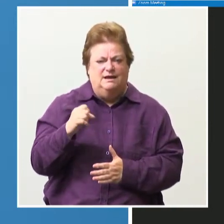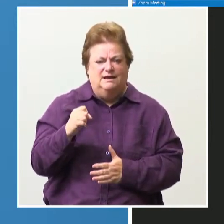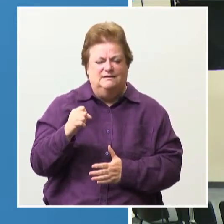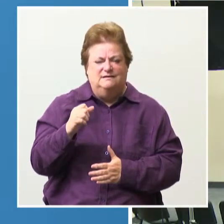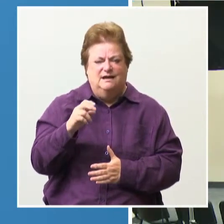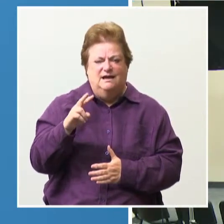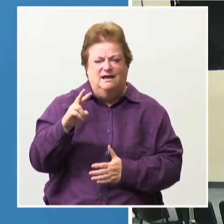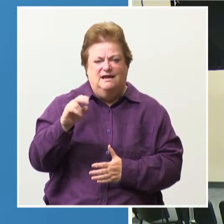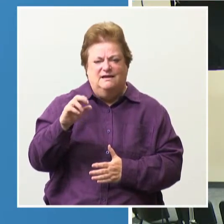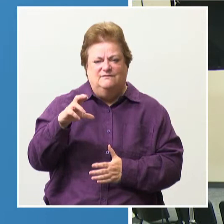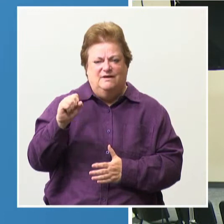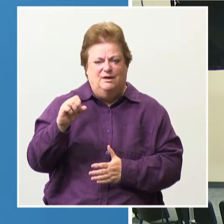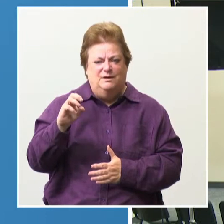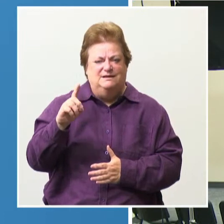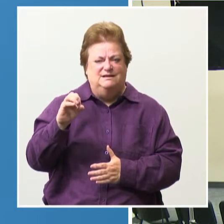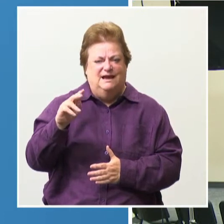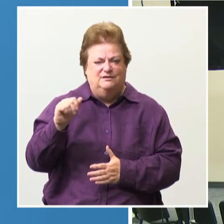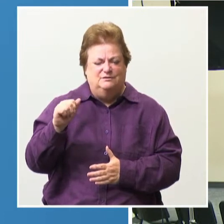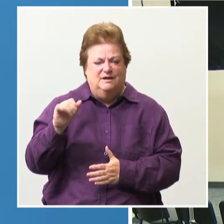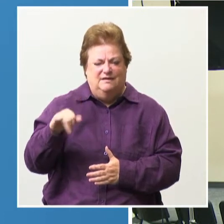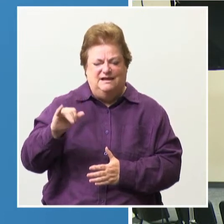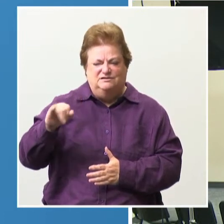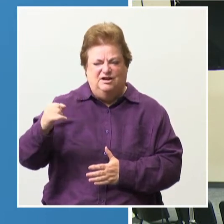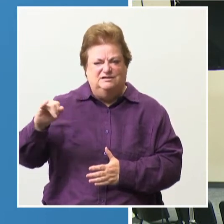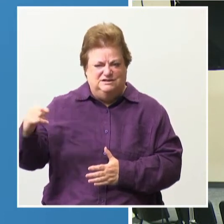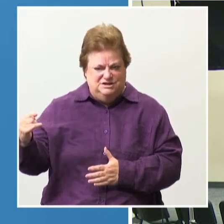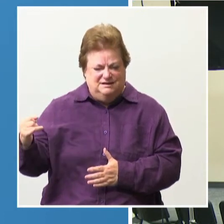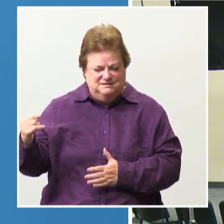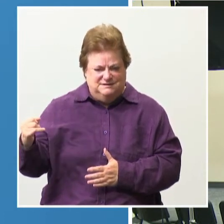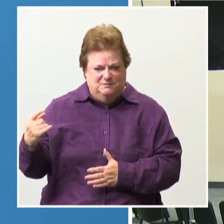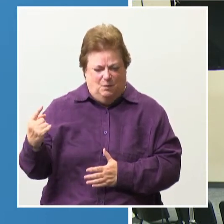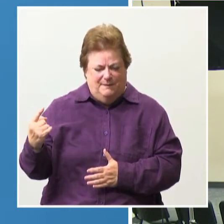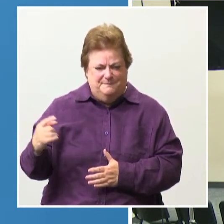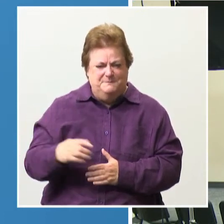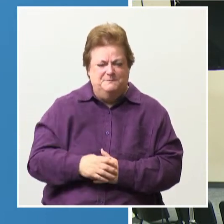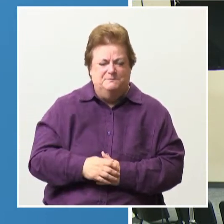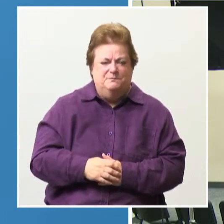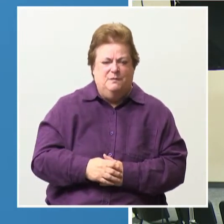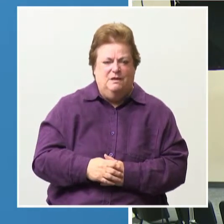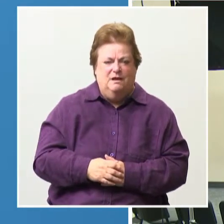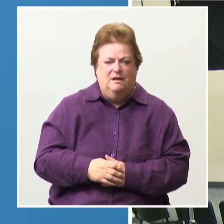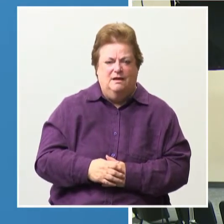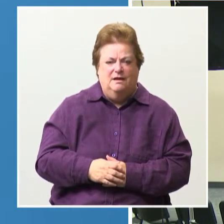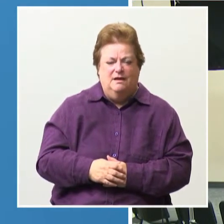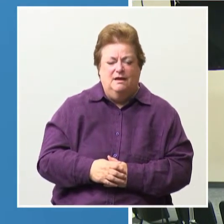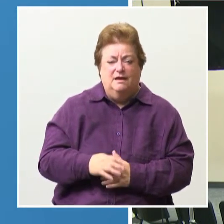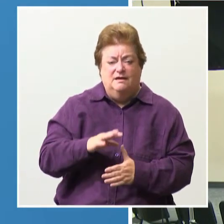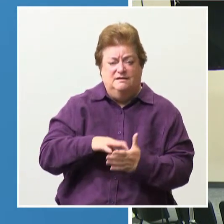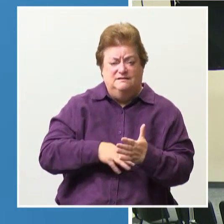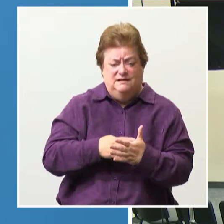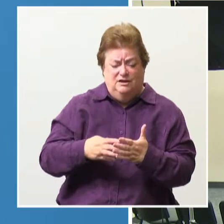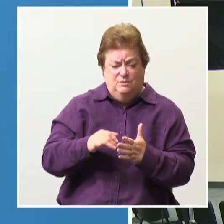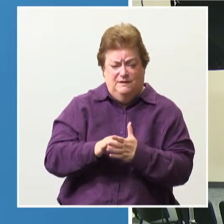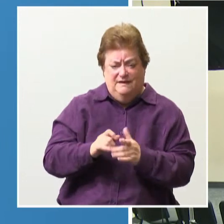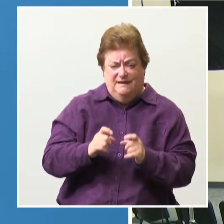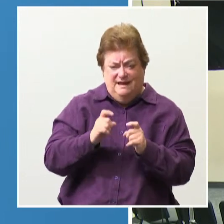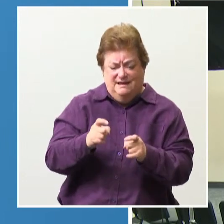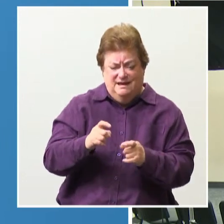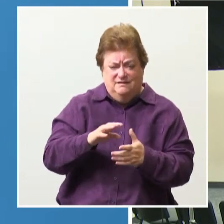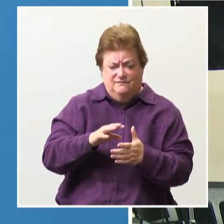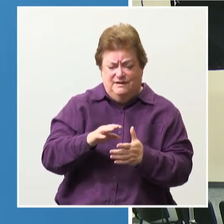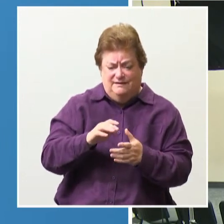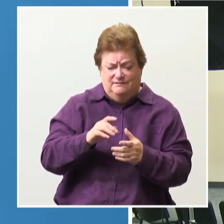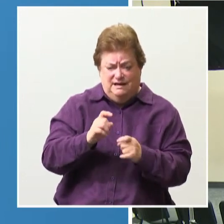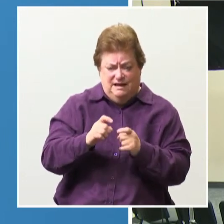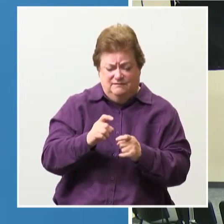adenovirus vector vaccine. That's the Johnson and Johnson, and the schedule with which these are given has changed